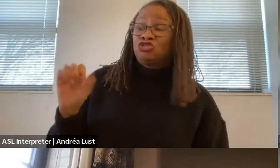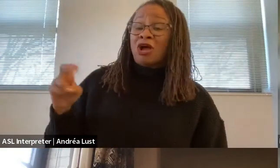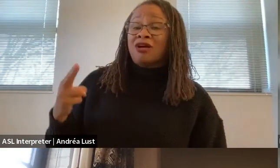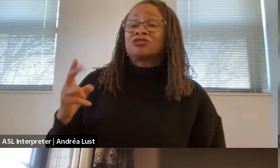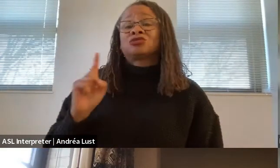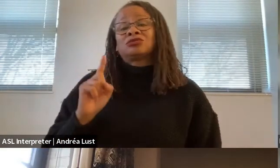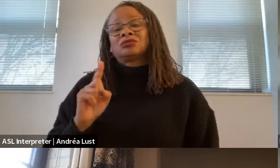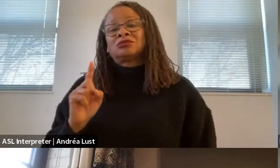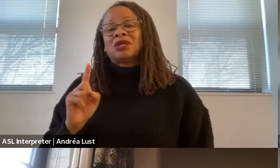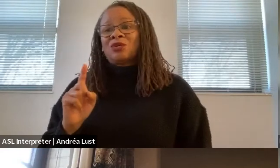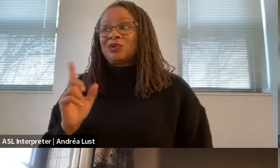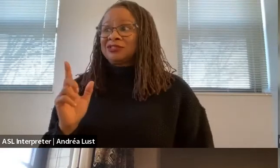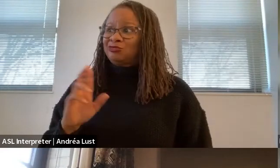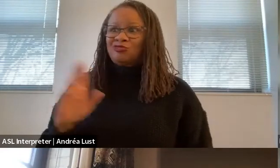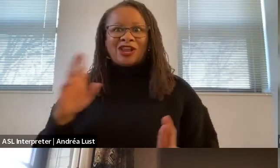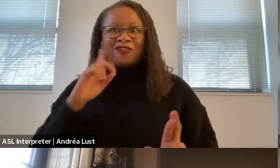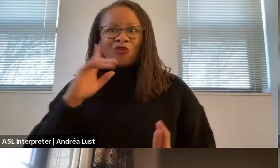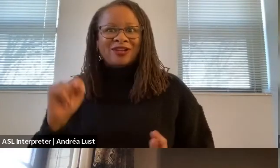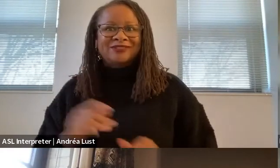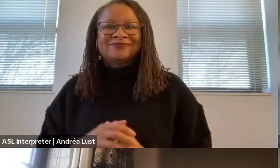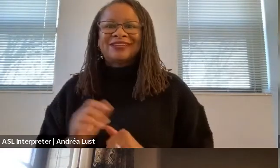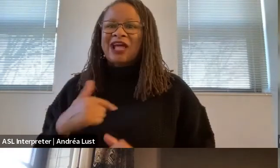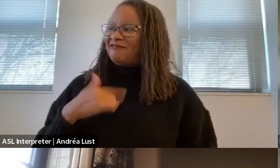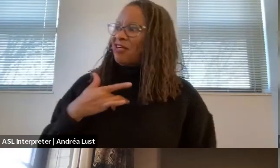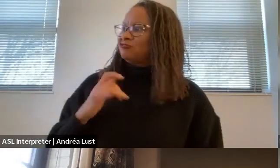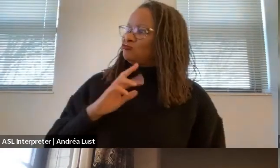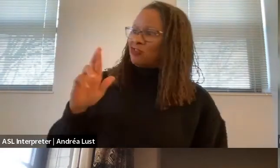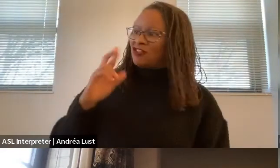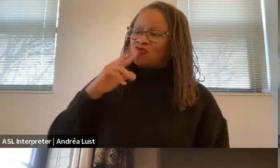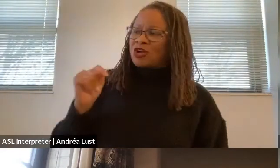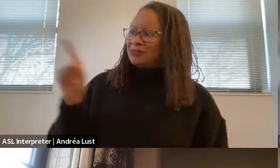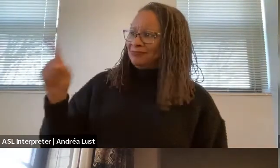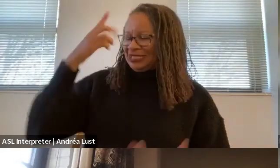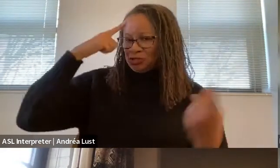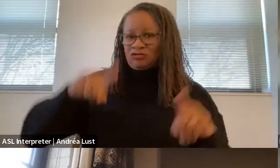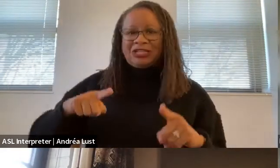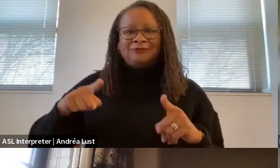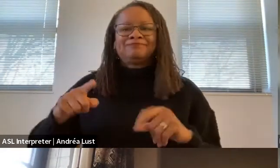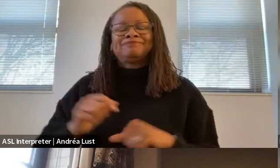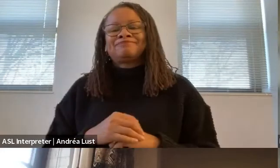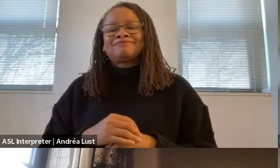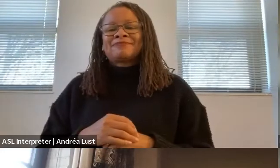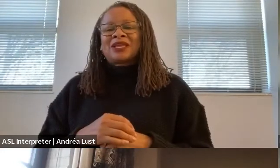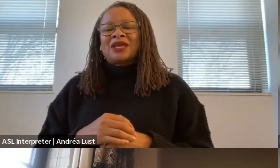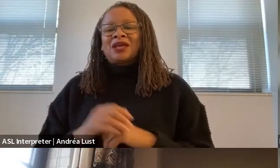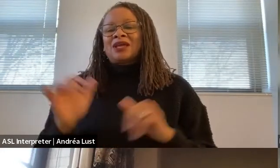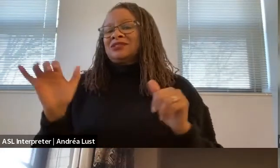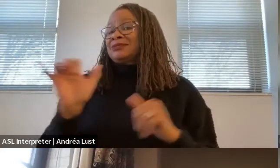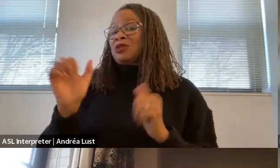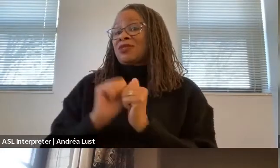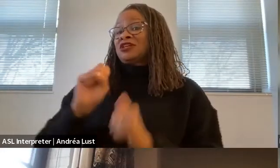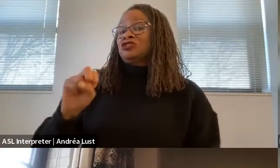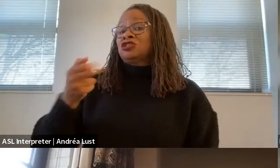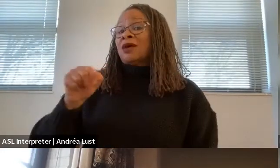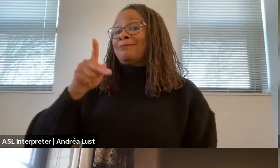was kind of game, because I felt game and he was game, and you know, similarly with Chopin, like we